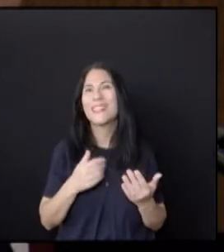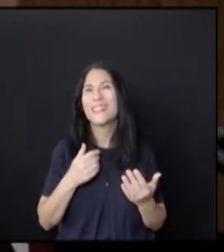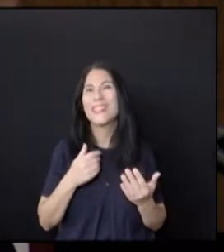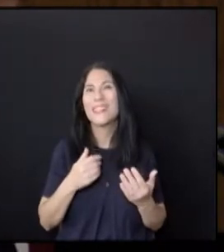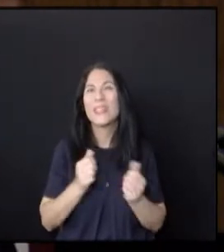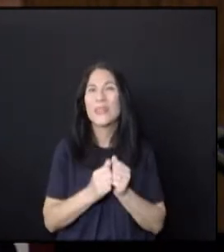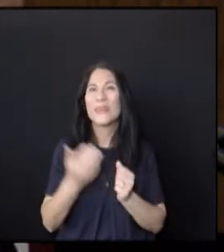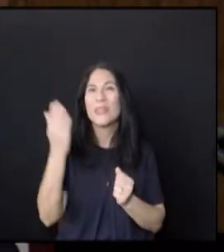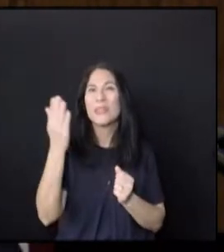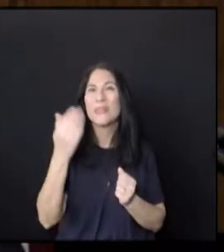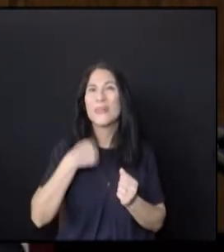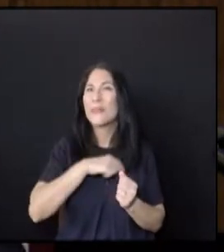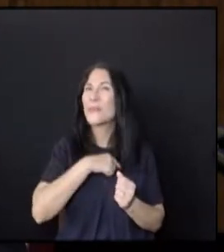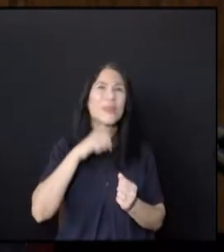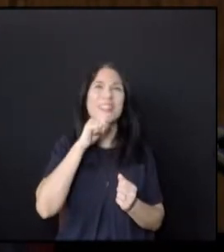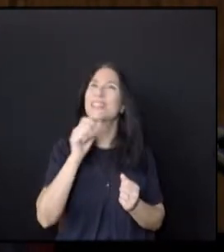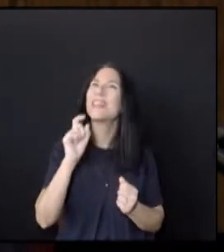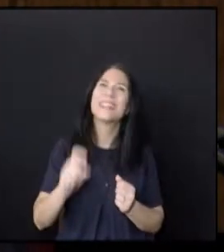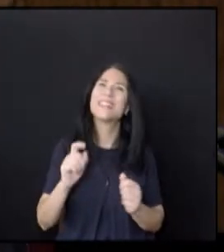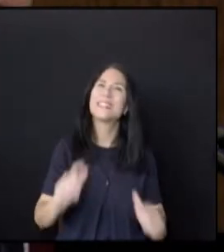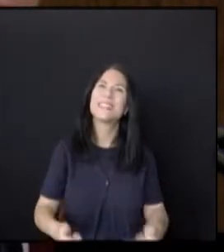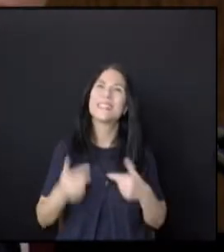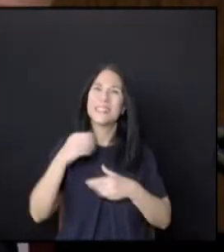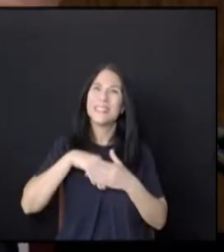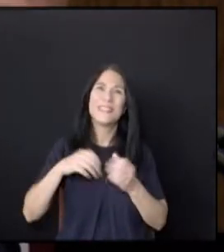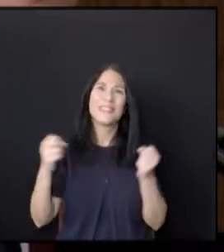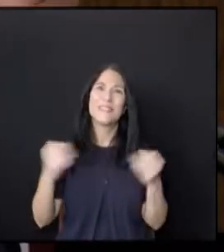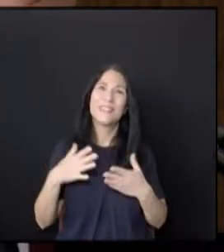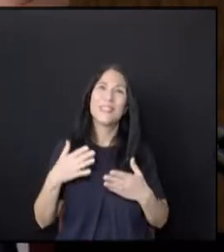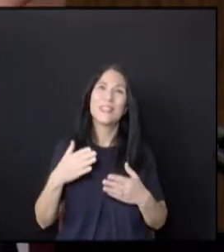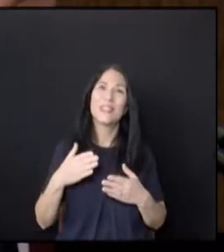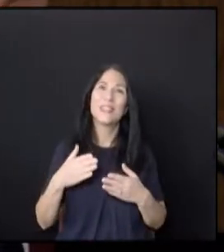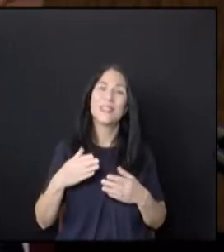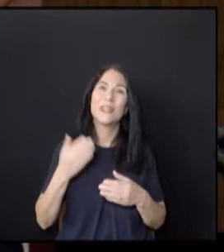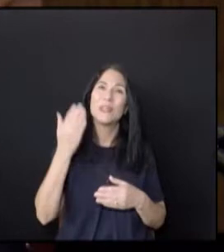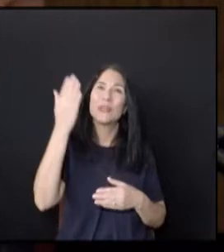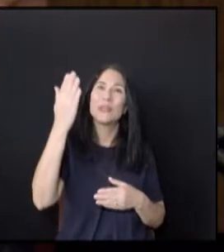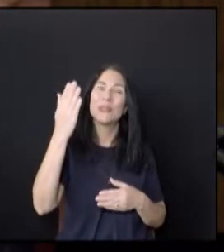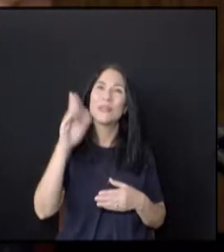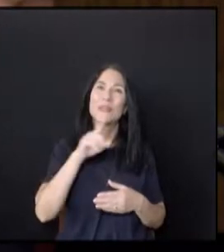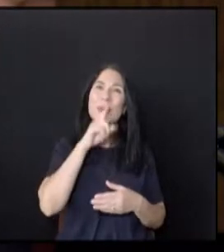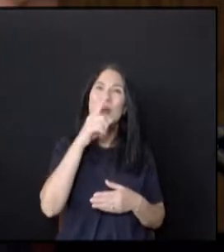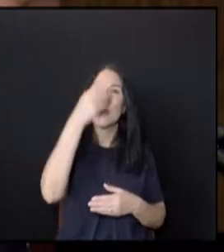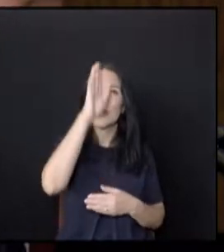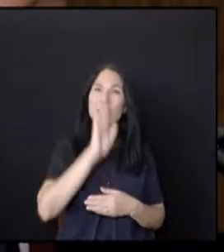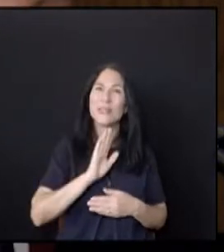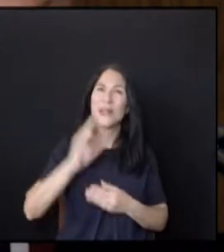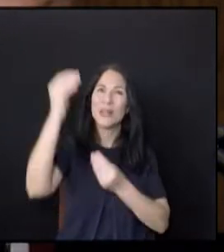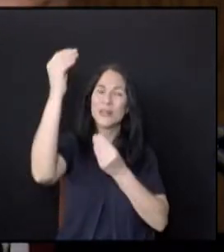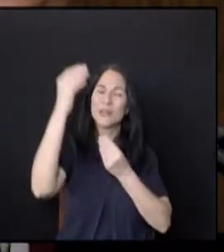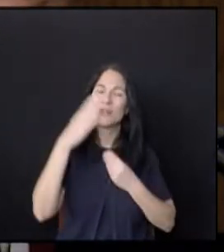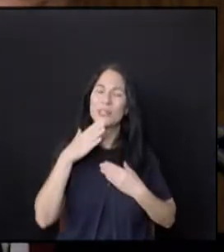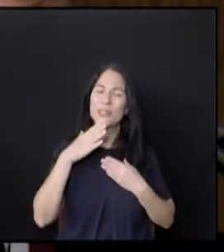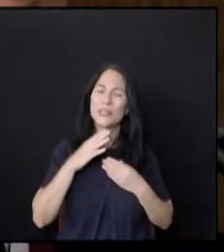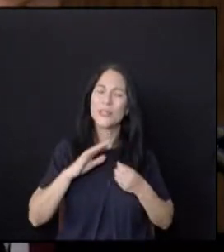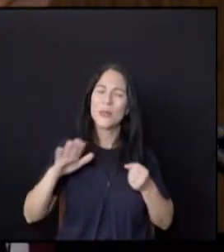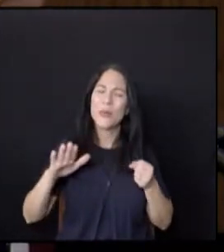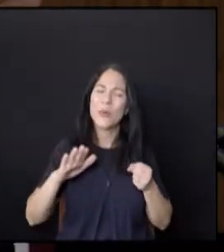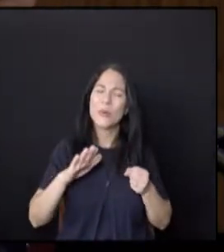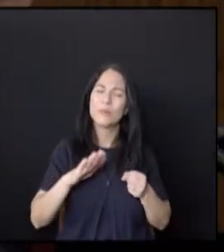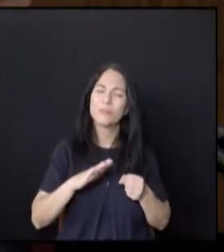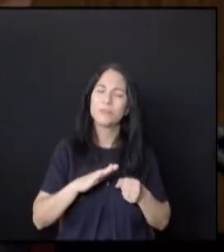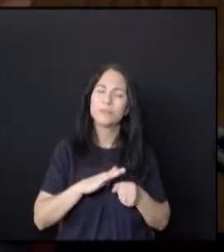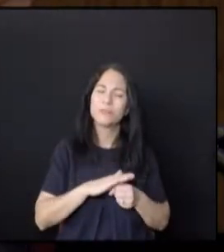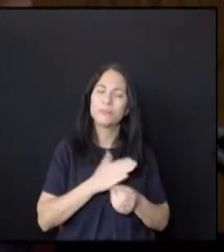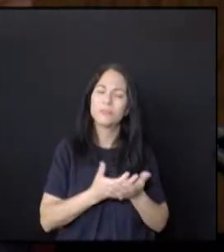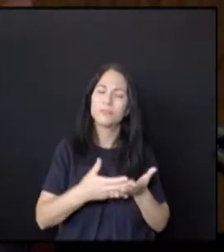have to live in a mindset of fear or scarcity because you are a God of abundance and provision. And so Holy Spirit, I ask